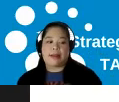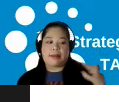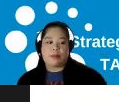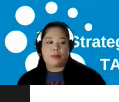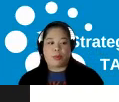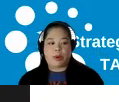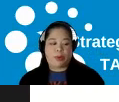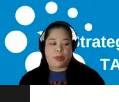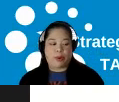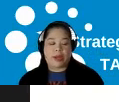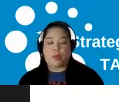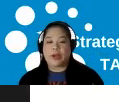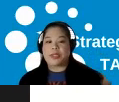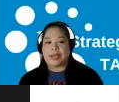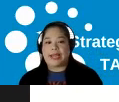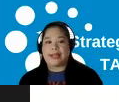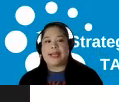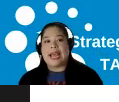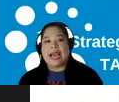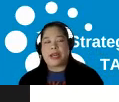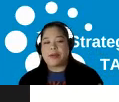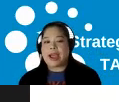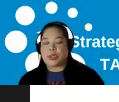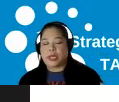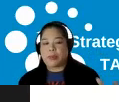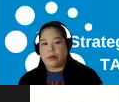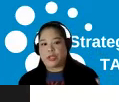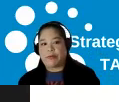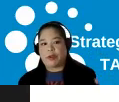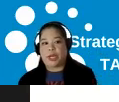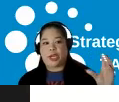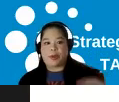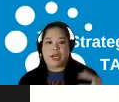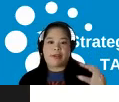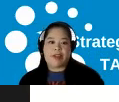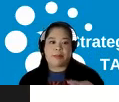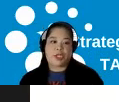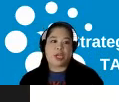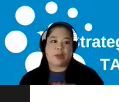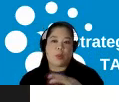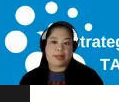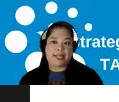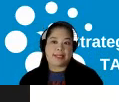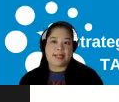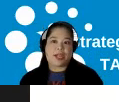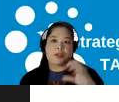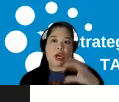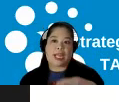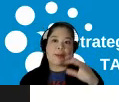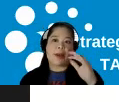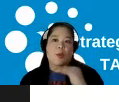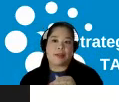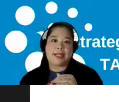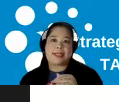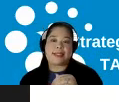on the work that we're doing is how do you actually approach it from a community, family, child wellness? Like you're